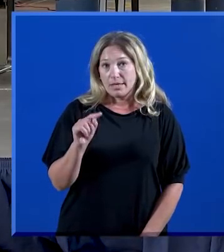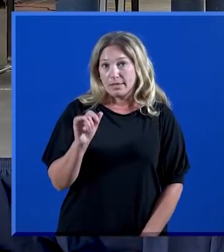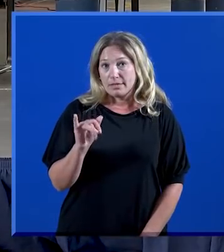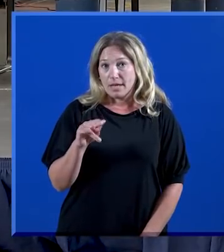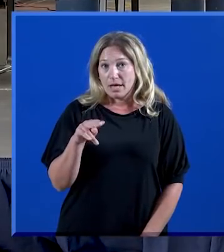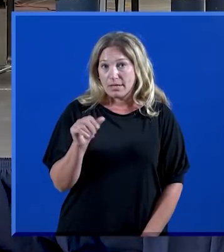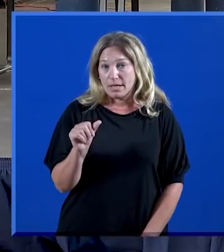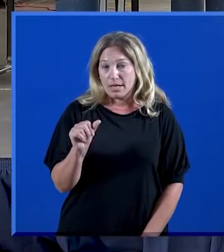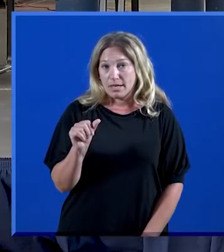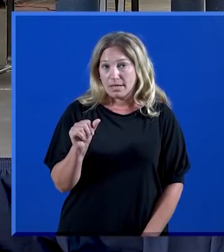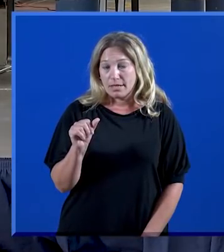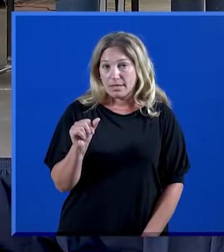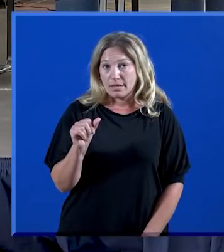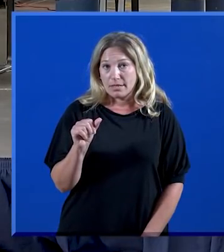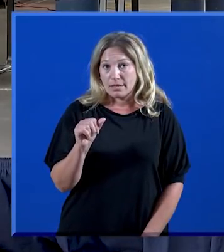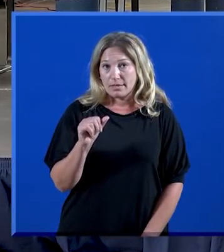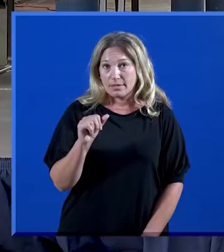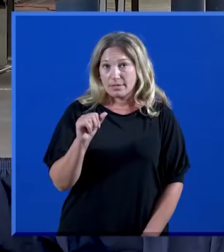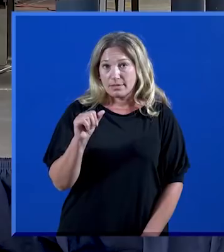Dania Siuri.